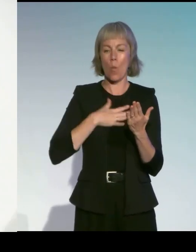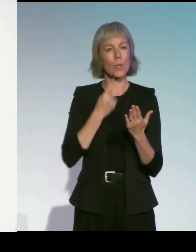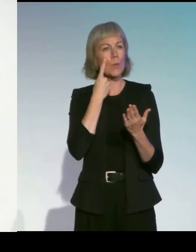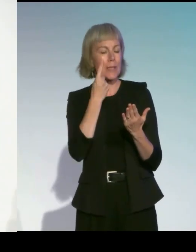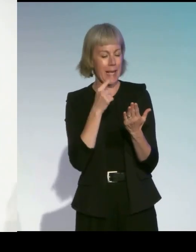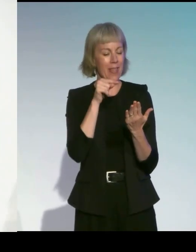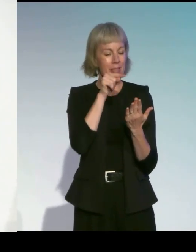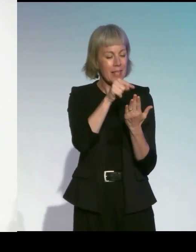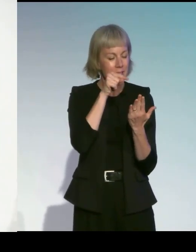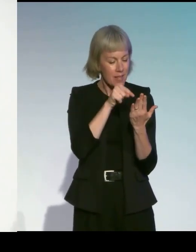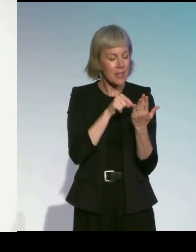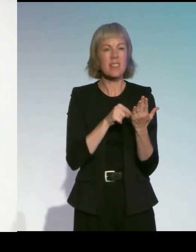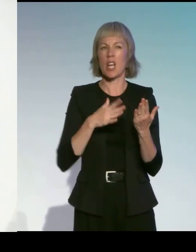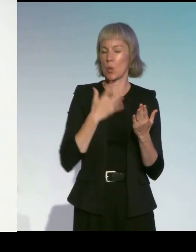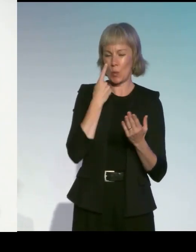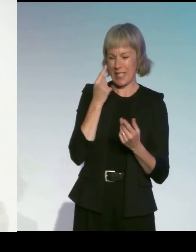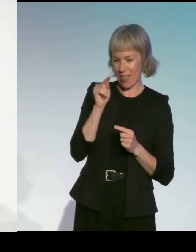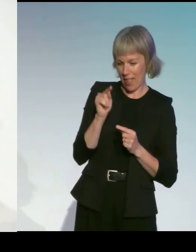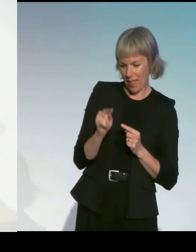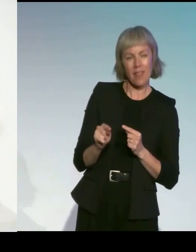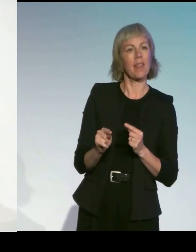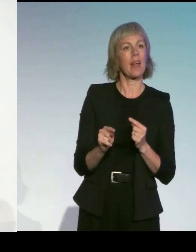not like to see, and ensuring that